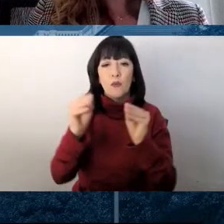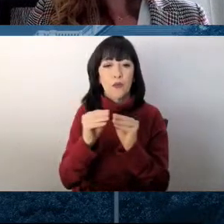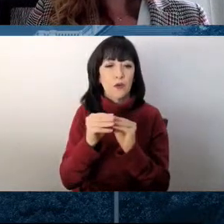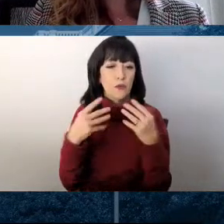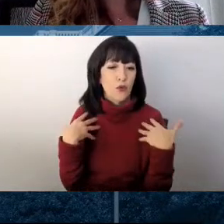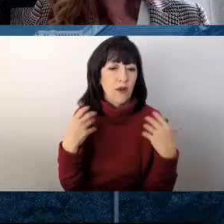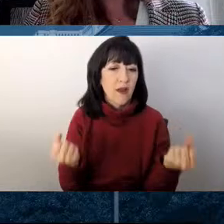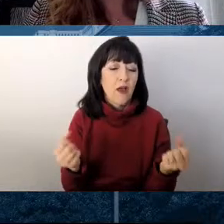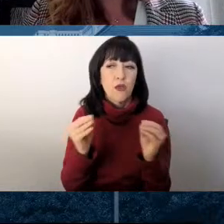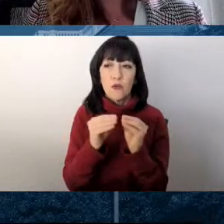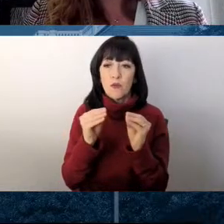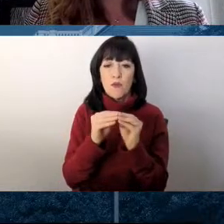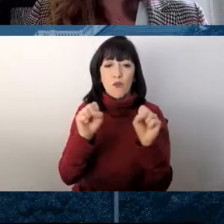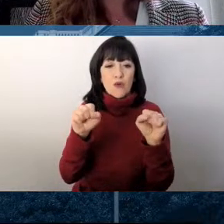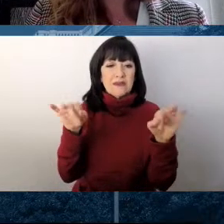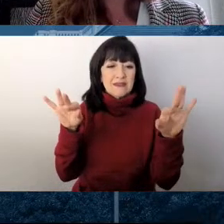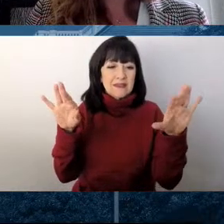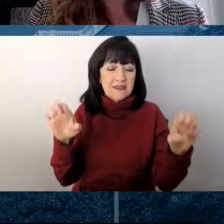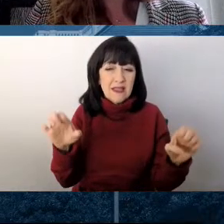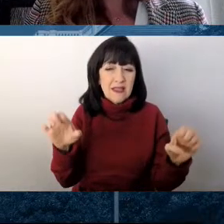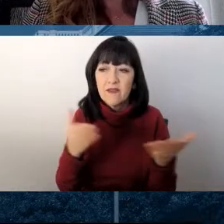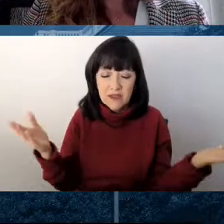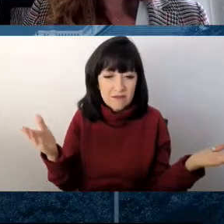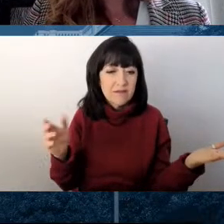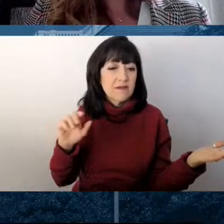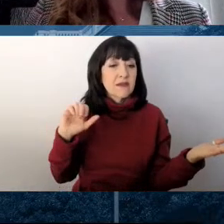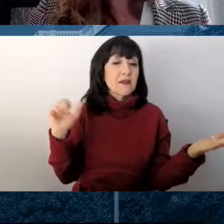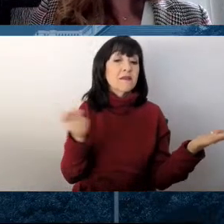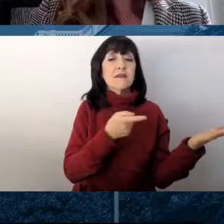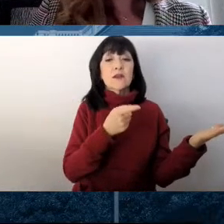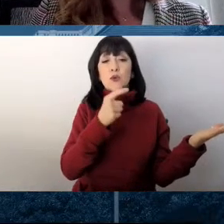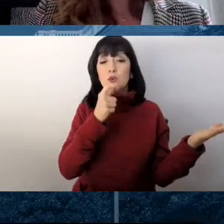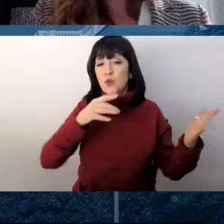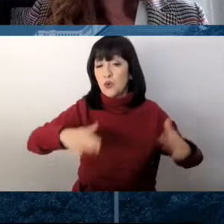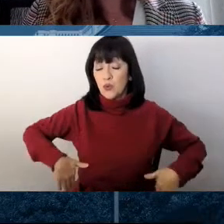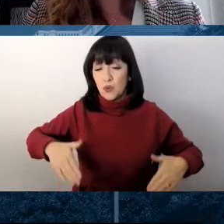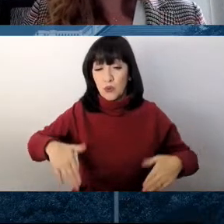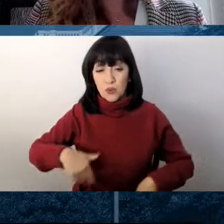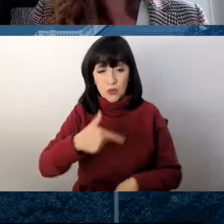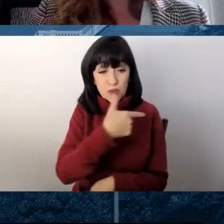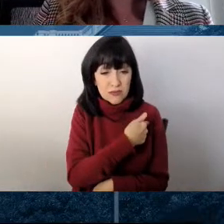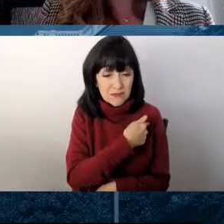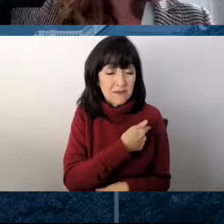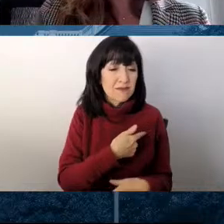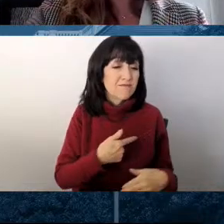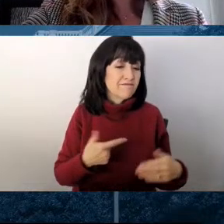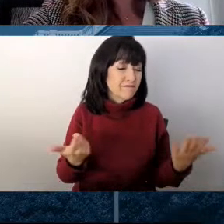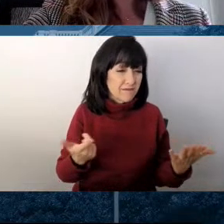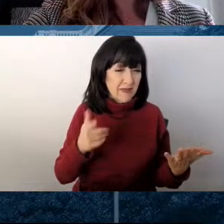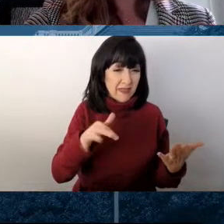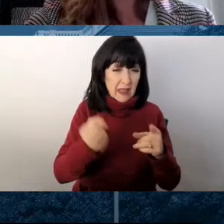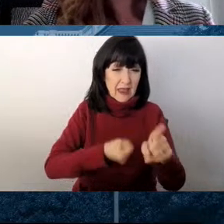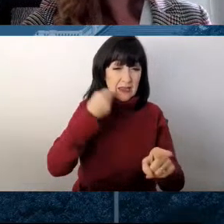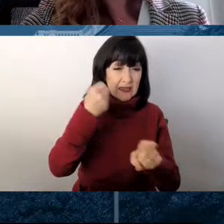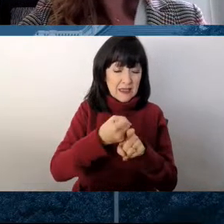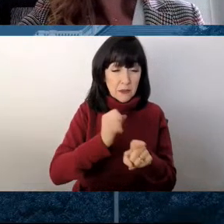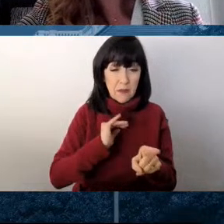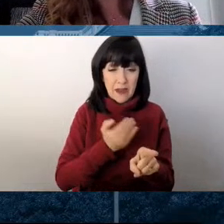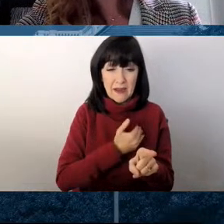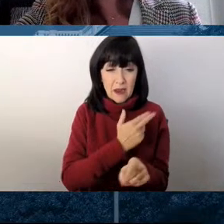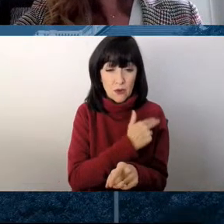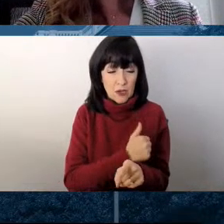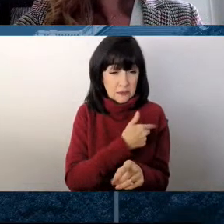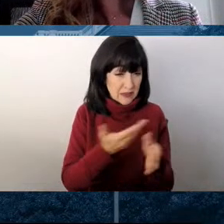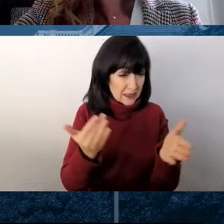are unvaccinated and unboosted. This is having a tremendous impact on our hospitals. So again, if you are